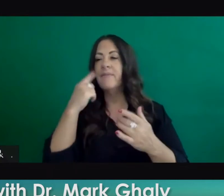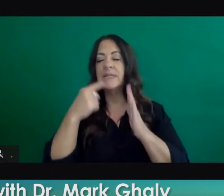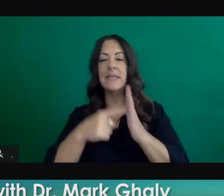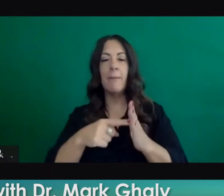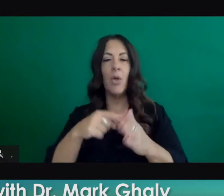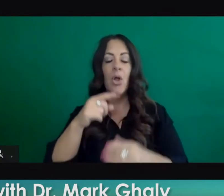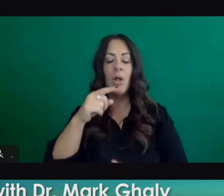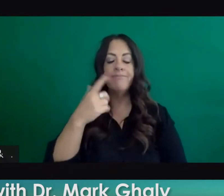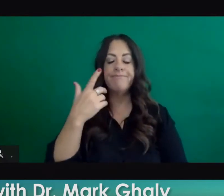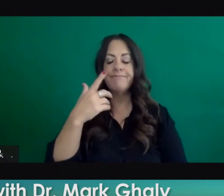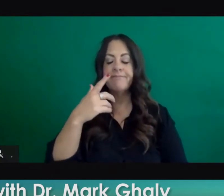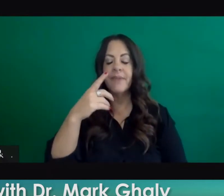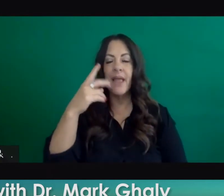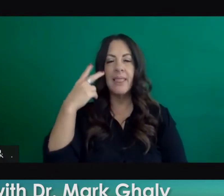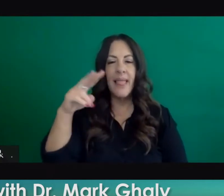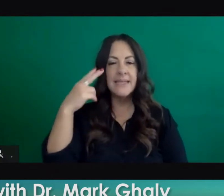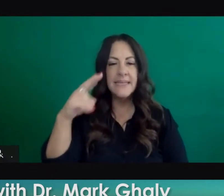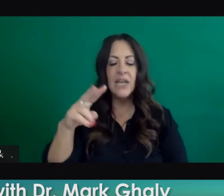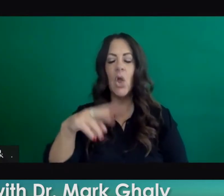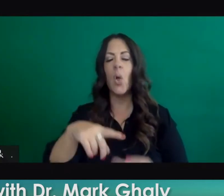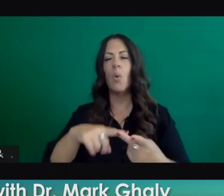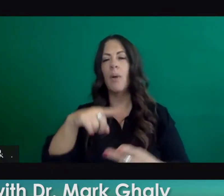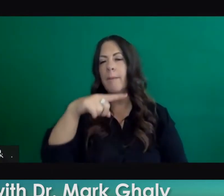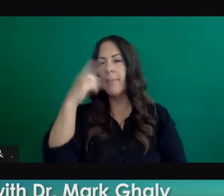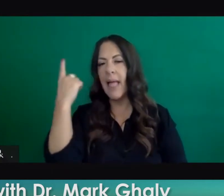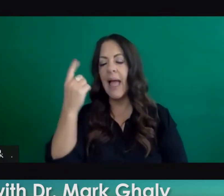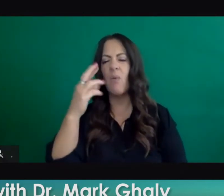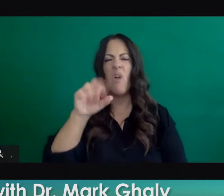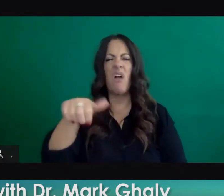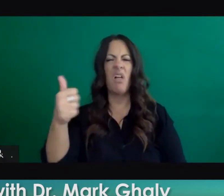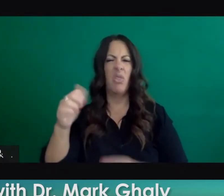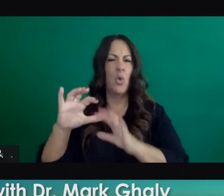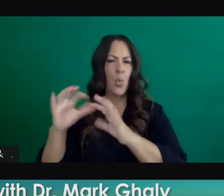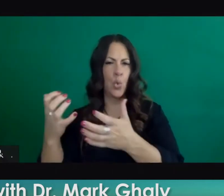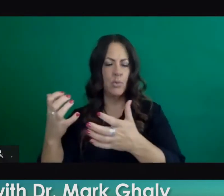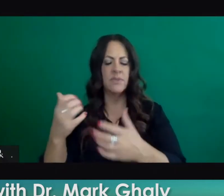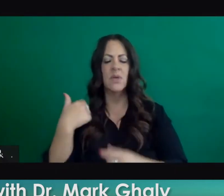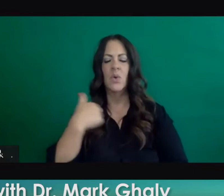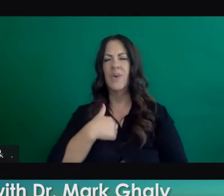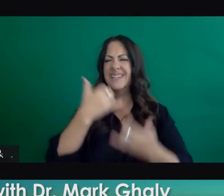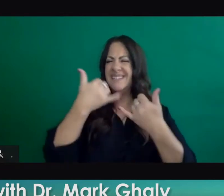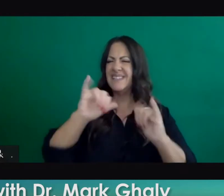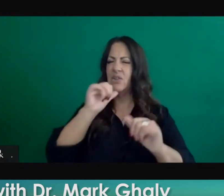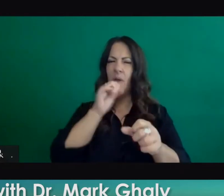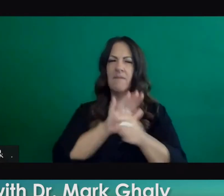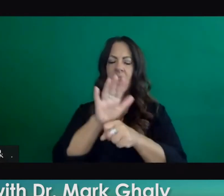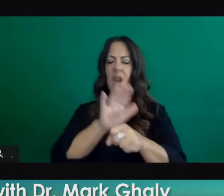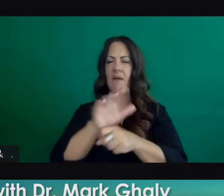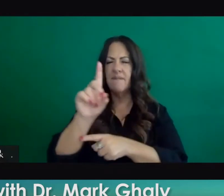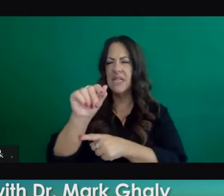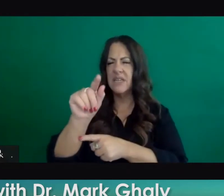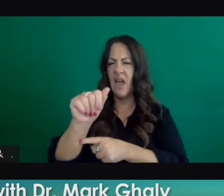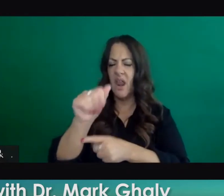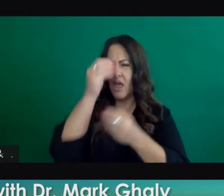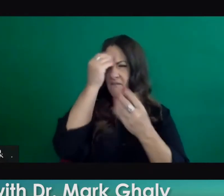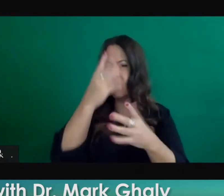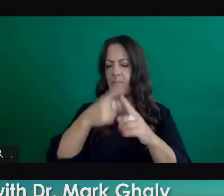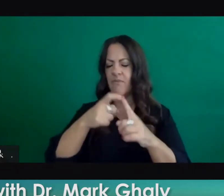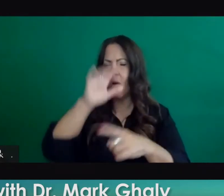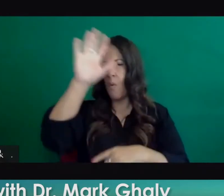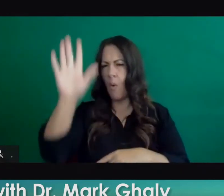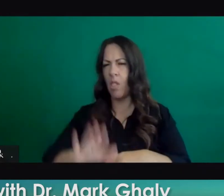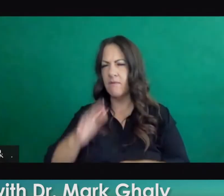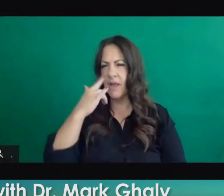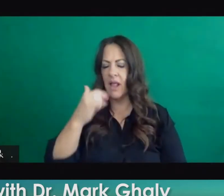or other race or ethnicities. We still lack complete data across the state. We're working with our labs, our healthcare